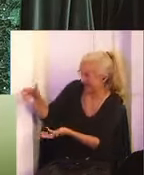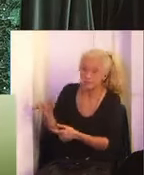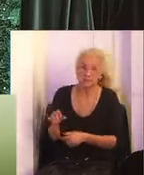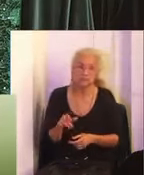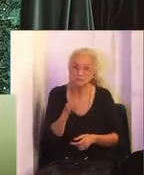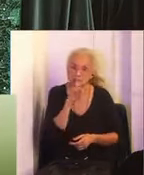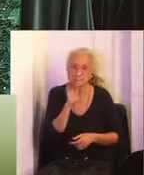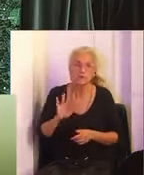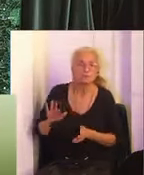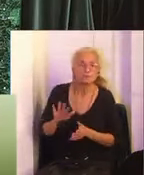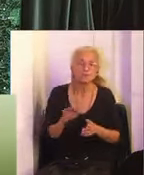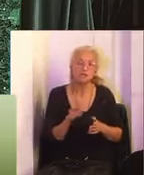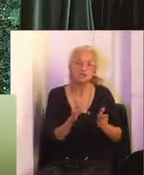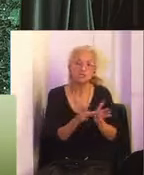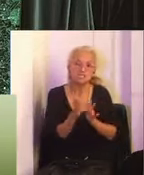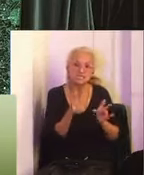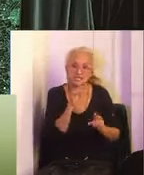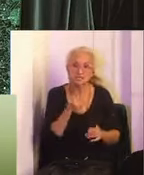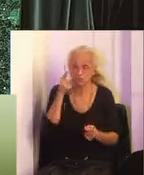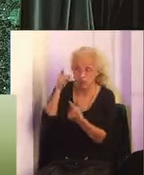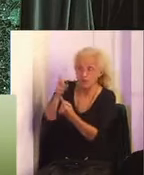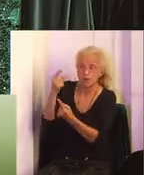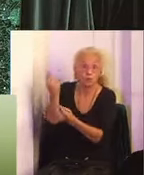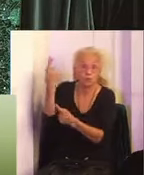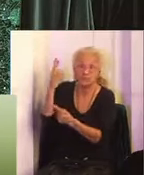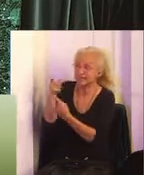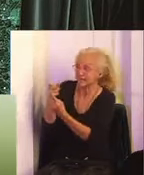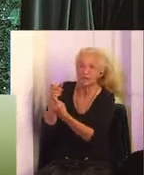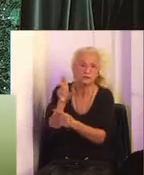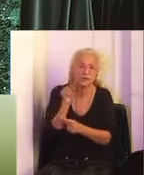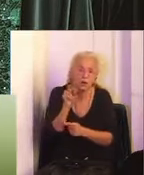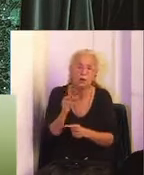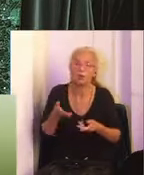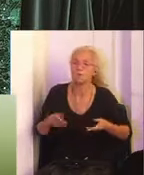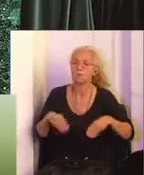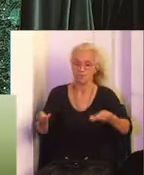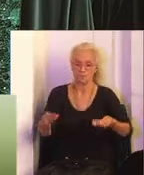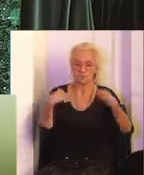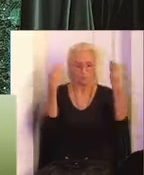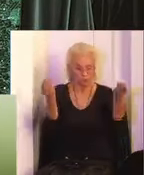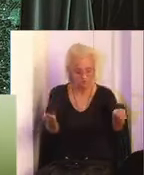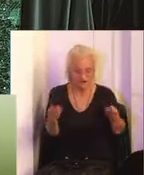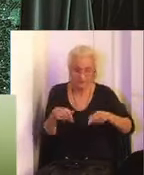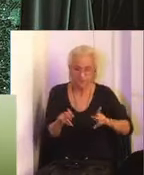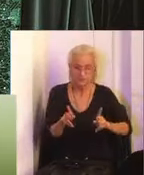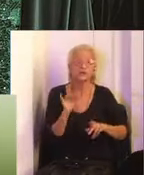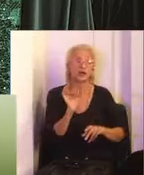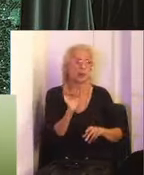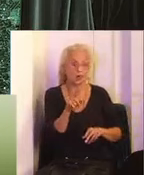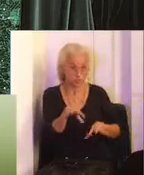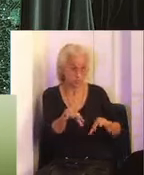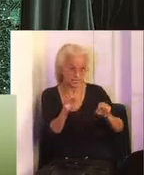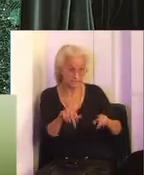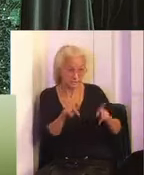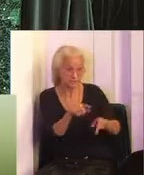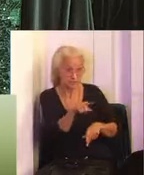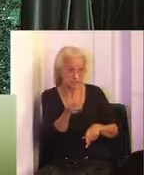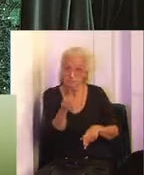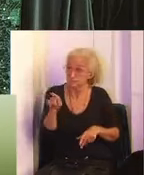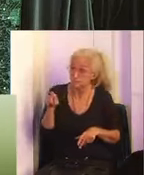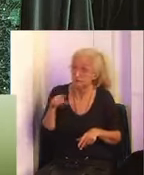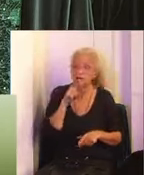Jesus said it's not just for that purpose, it's to provide opportunities. Now, you're going to take the opportunity? Because I guarantee